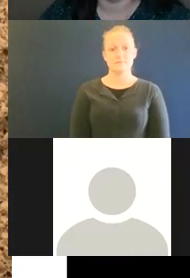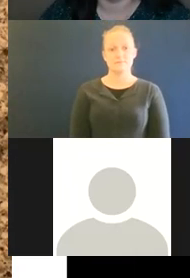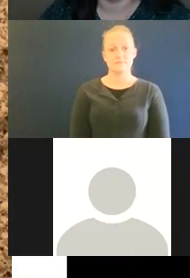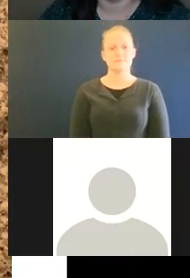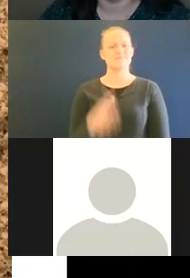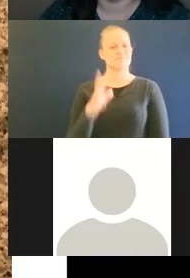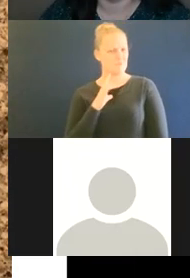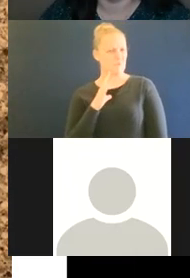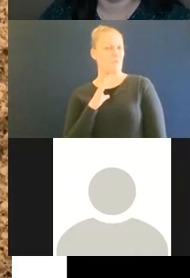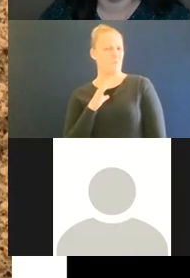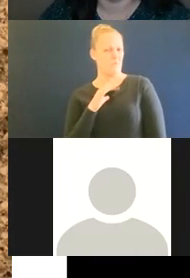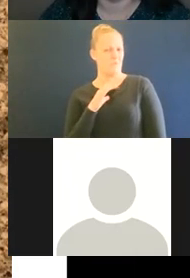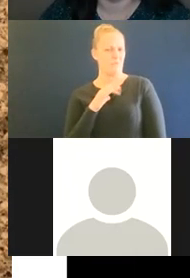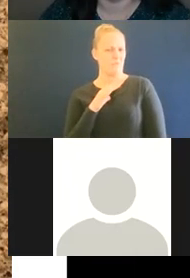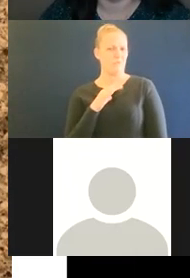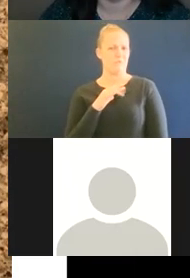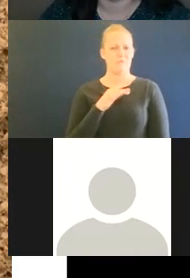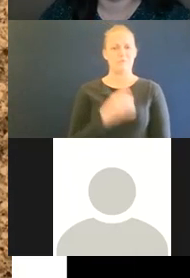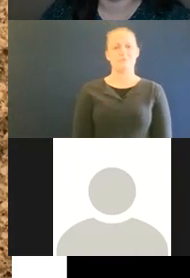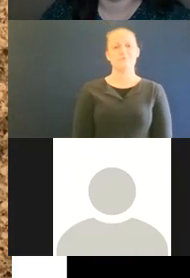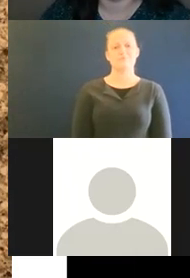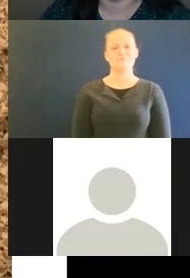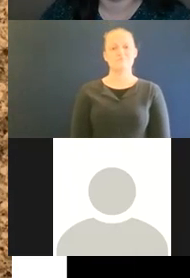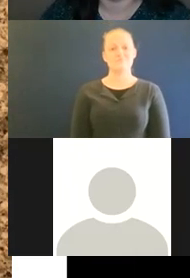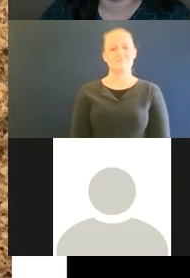I Cool. want to eat yogurt. That's cool.